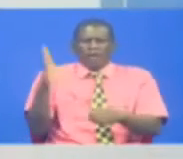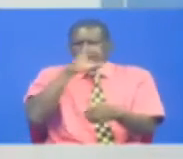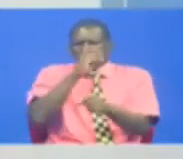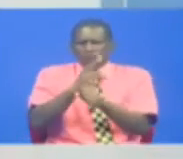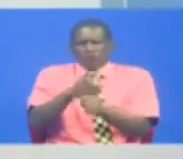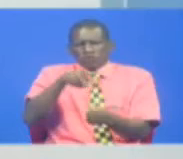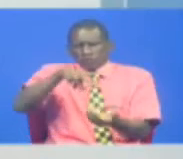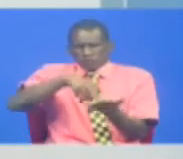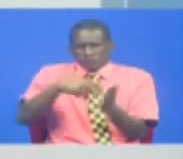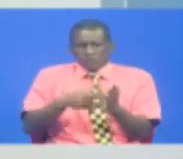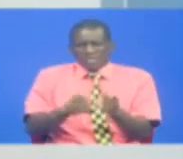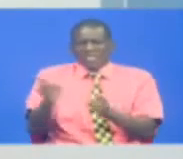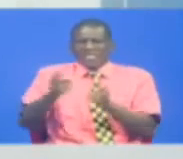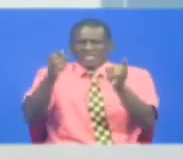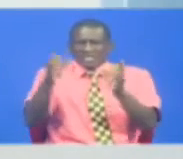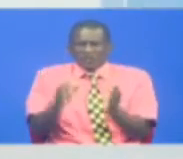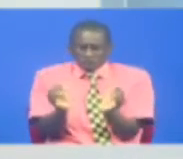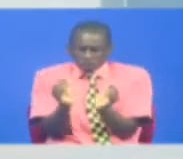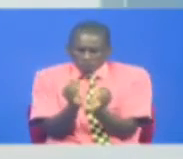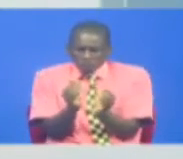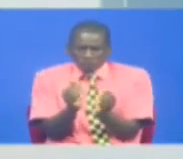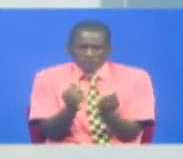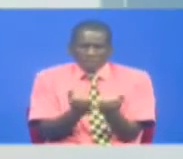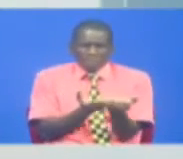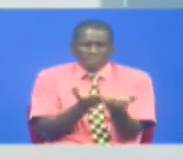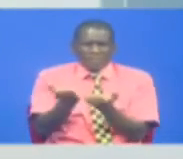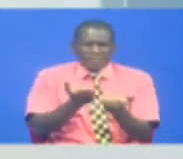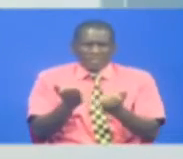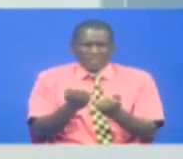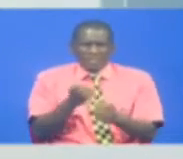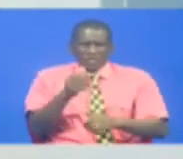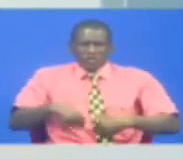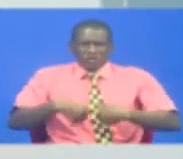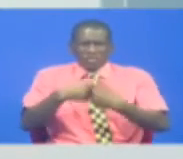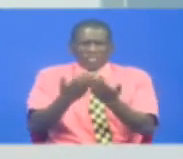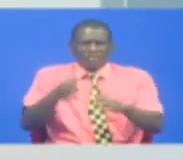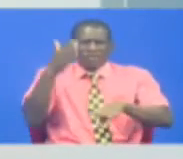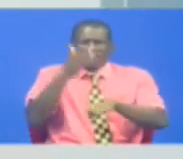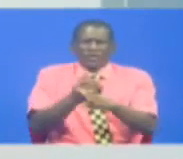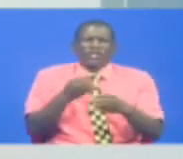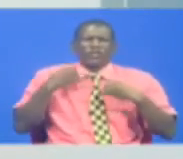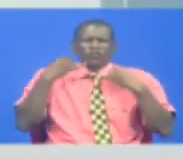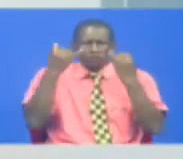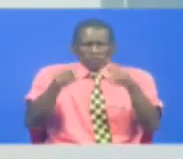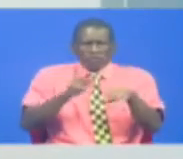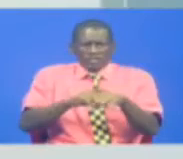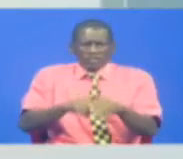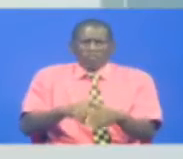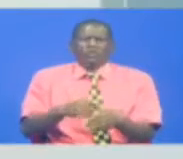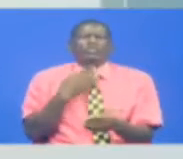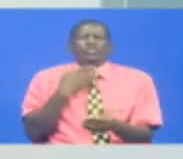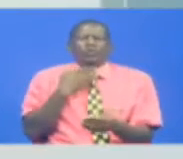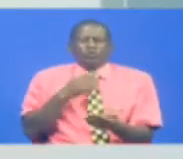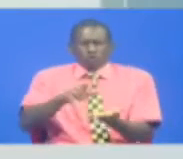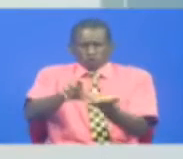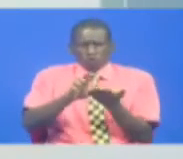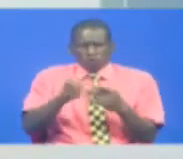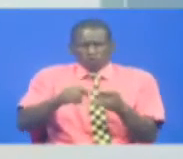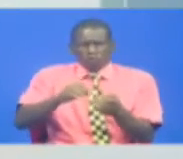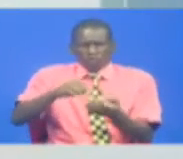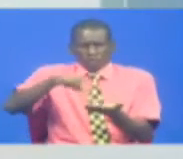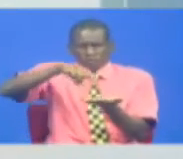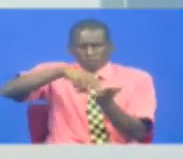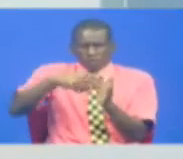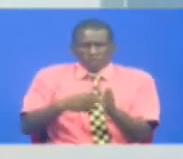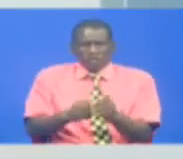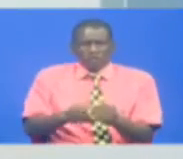scheme, directors of micro, small and medium-sized businesses which give false information while pursuing credit guarantee from the scheme will face a